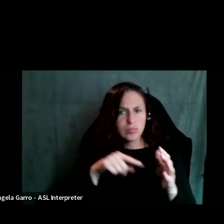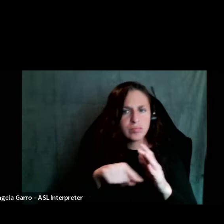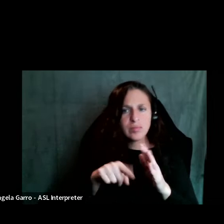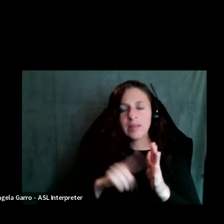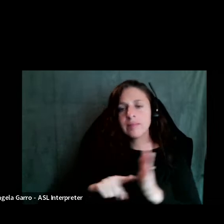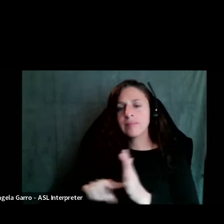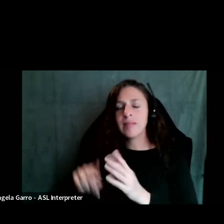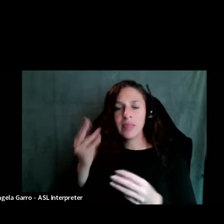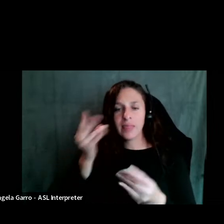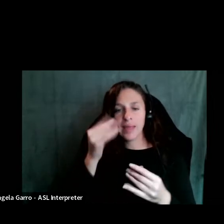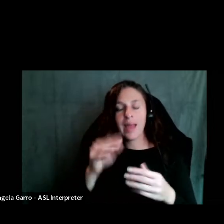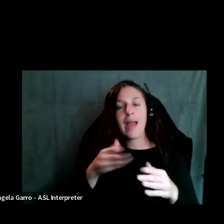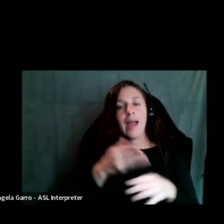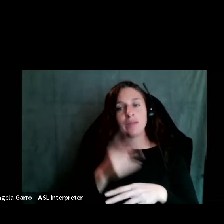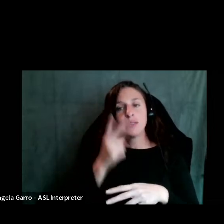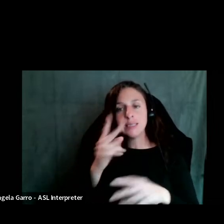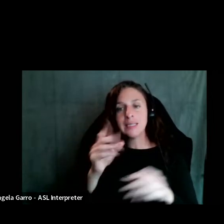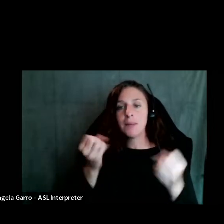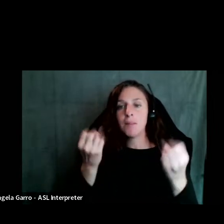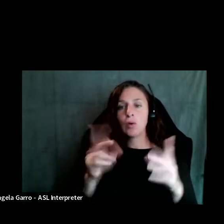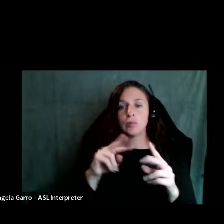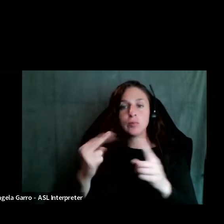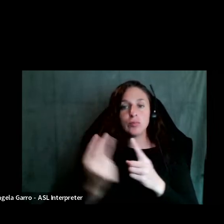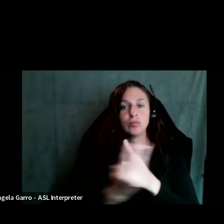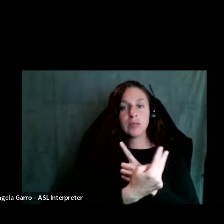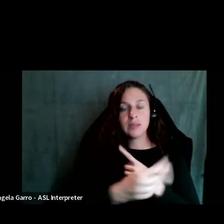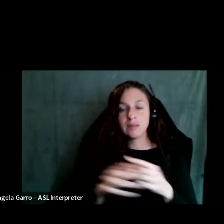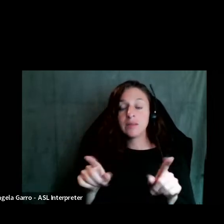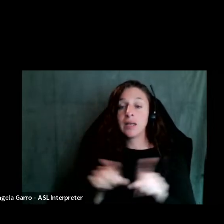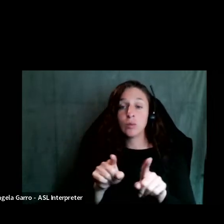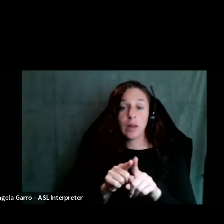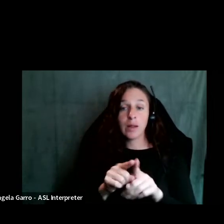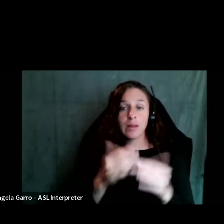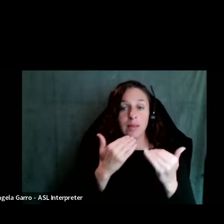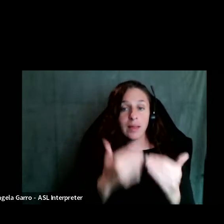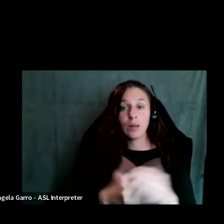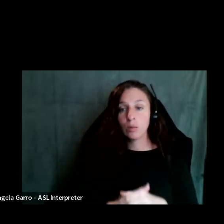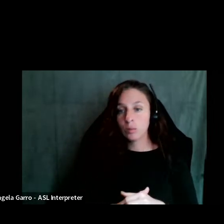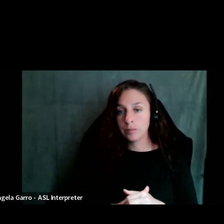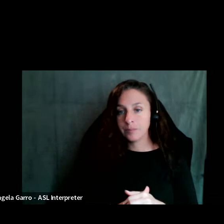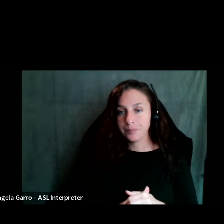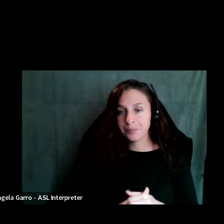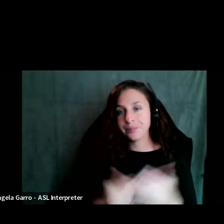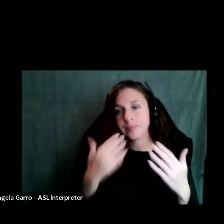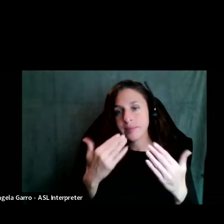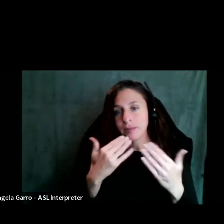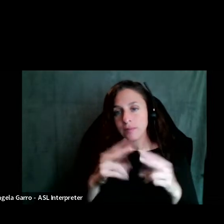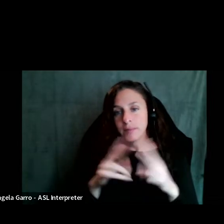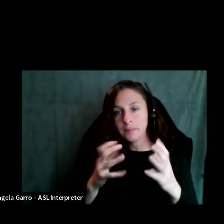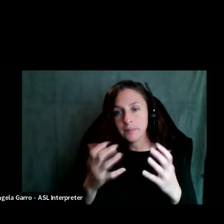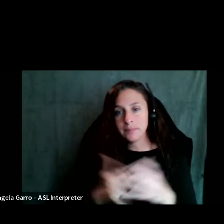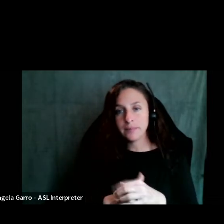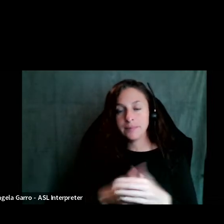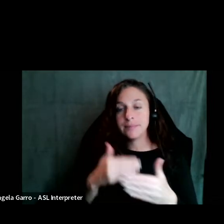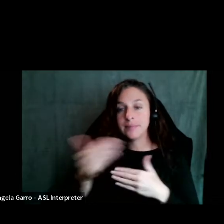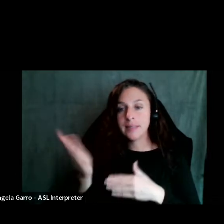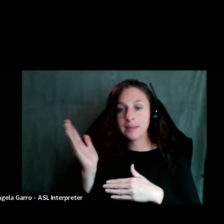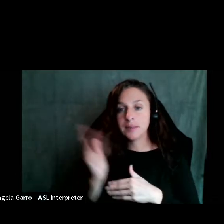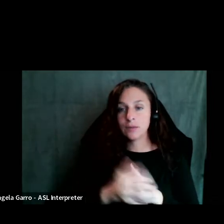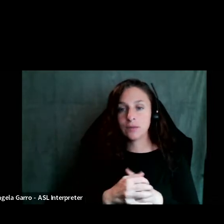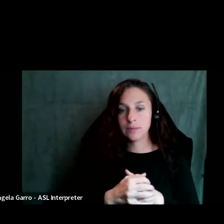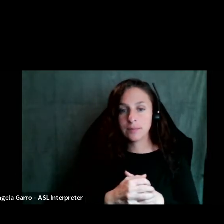multiple perspectives as well. Thank you. Thank you very much. Next speaker.